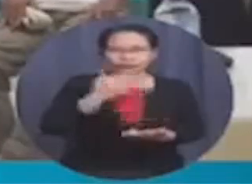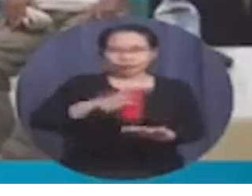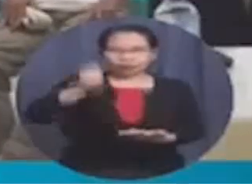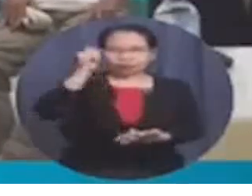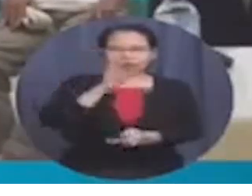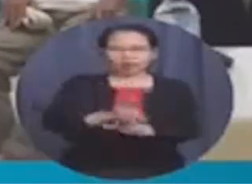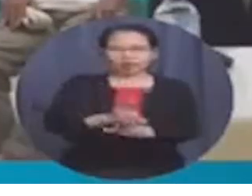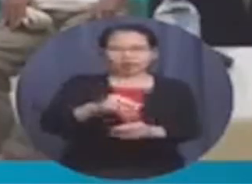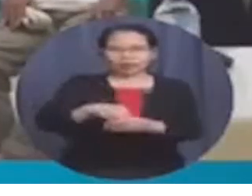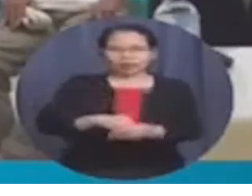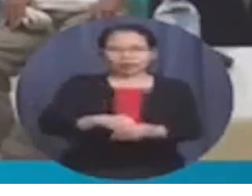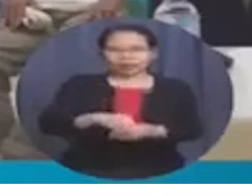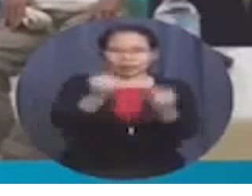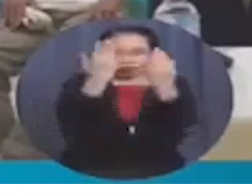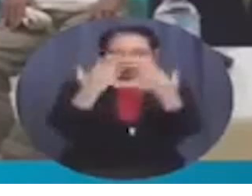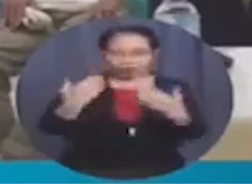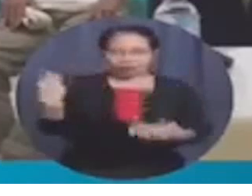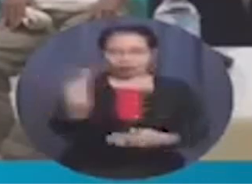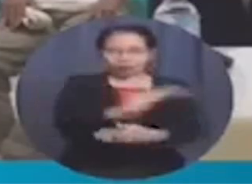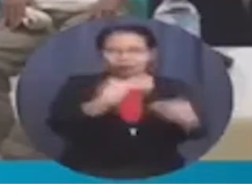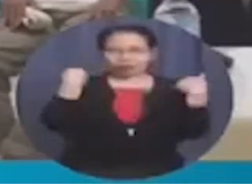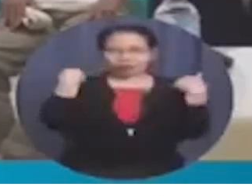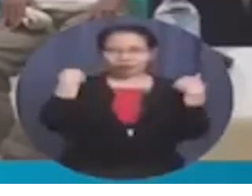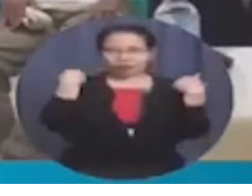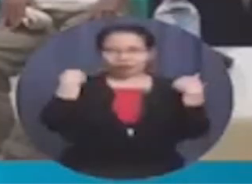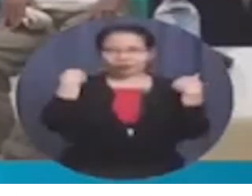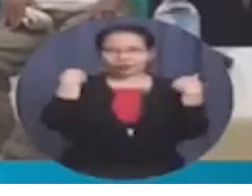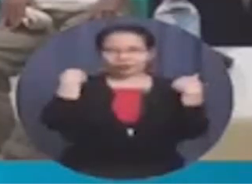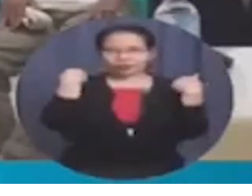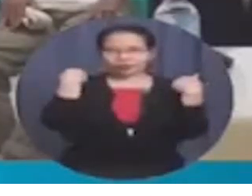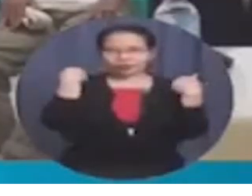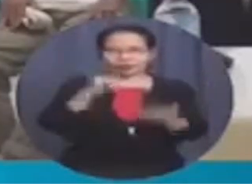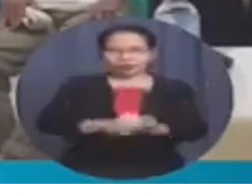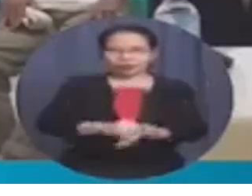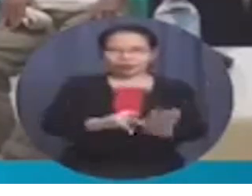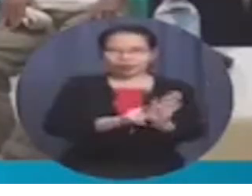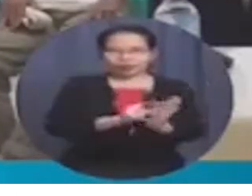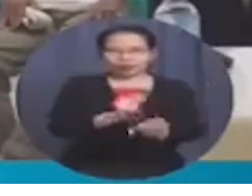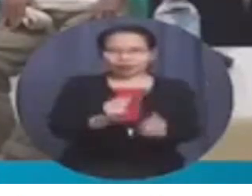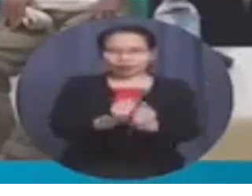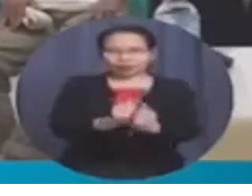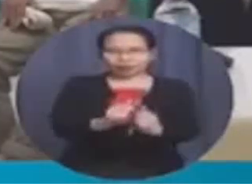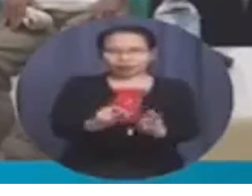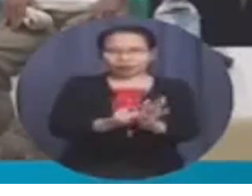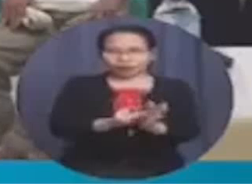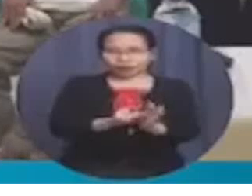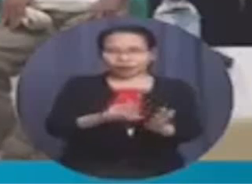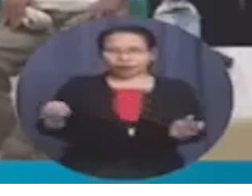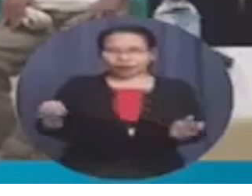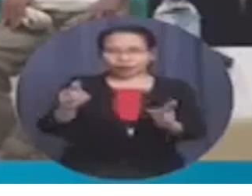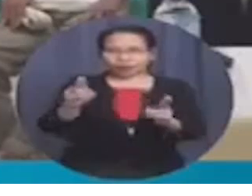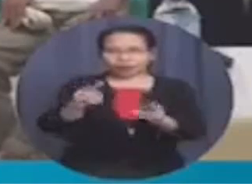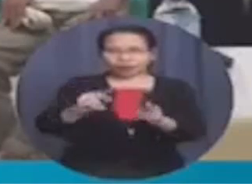information we can have regarding the quality, the